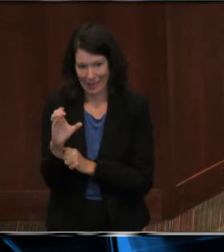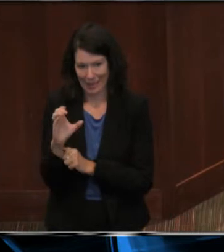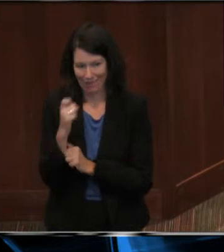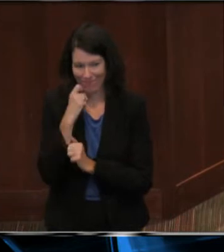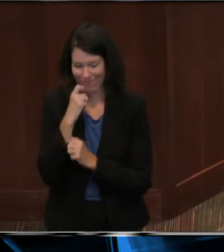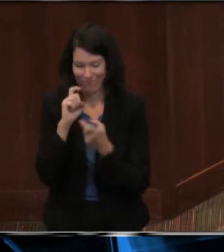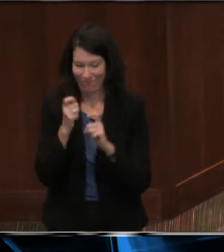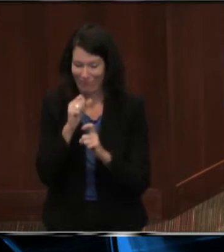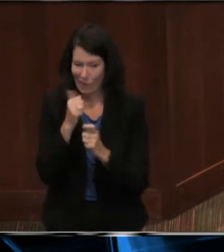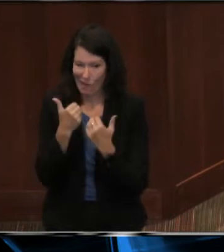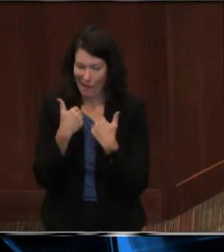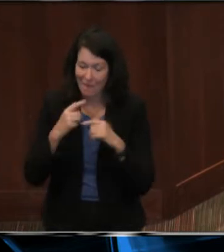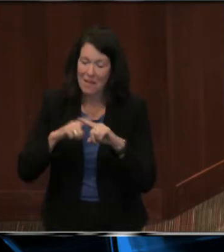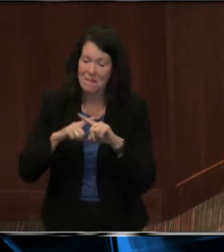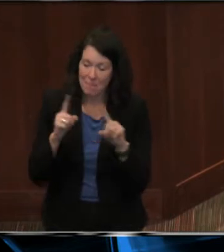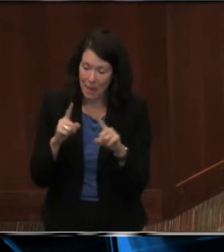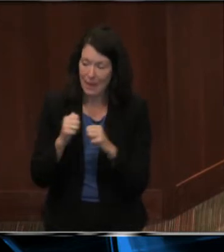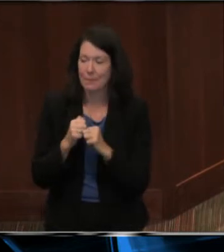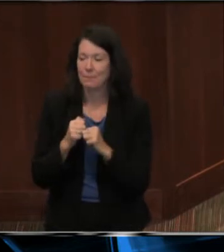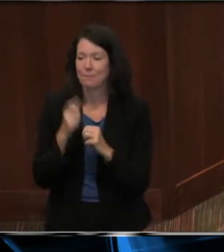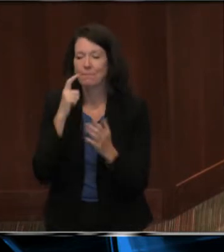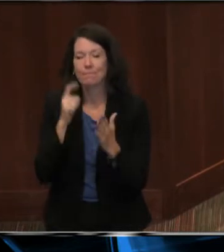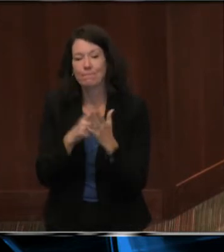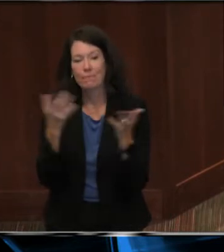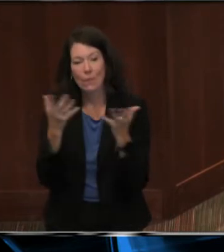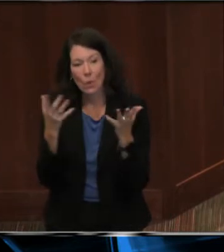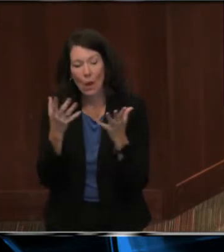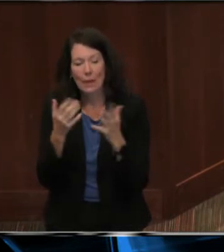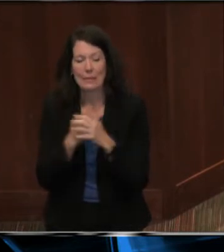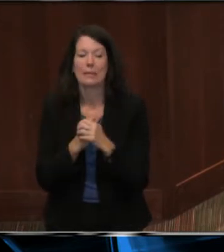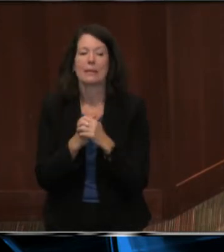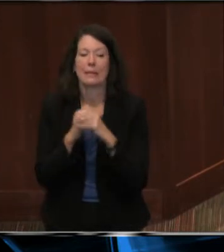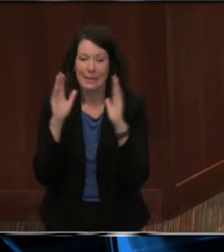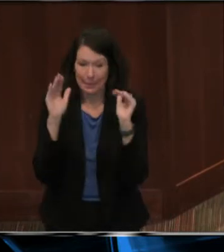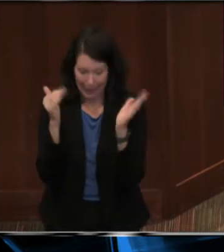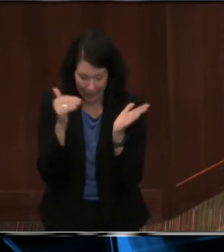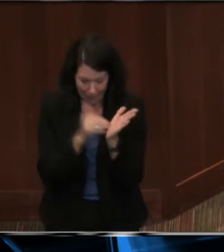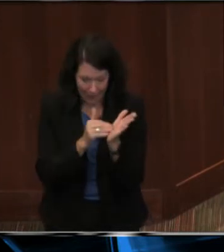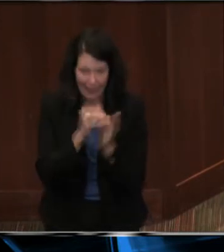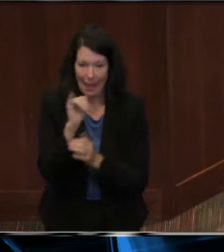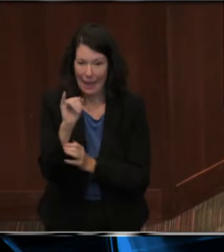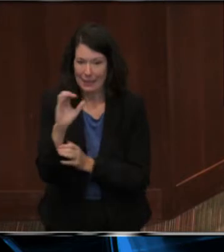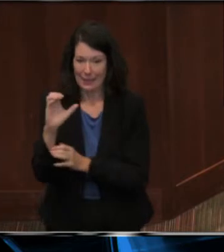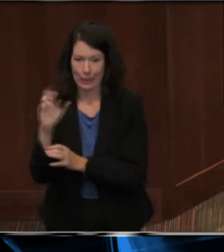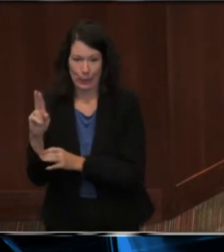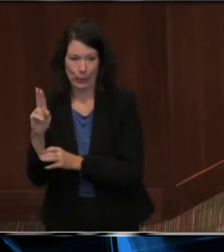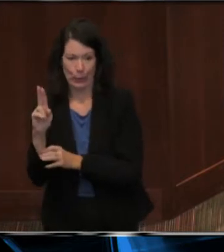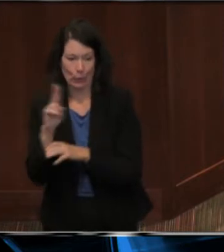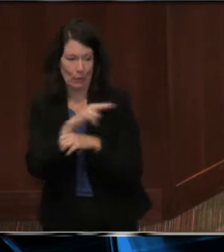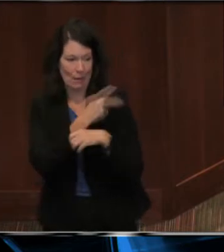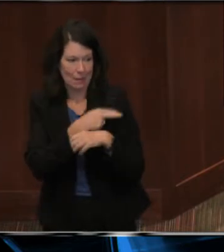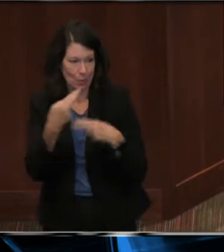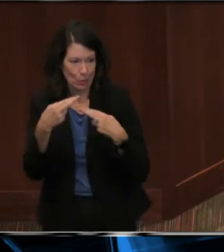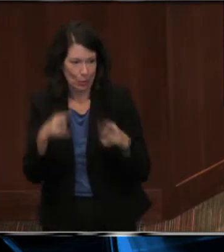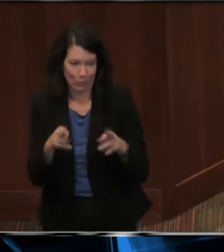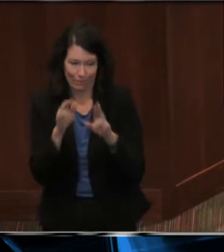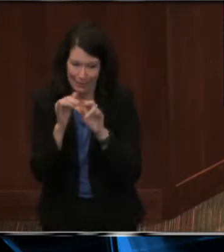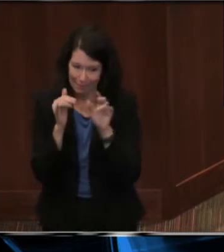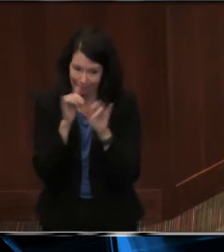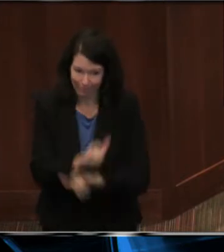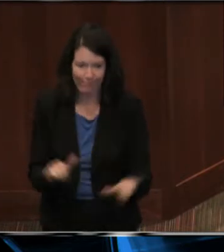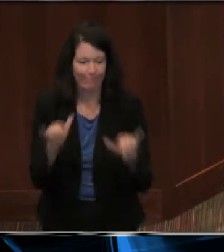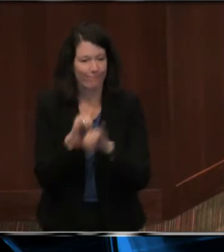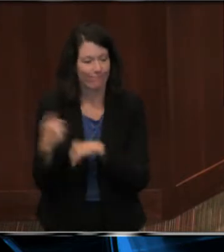data. But what we see is that, as expected, again, our ICU beds are following those same trends that we